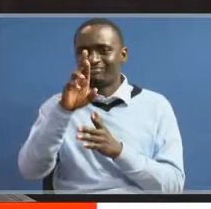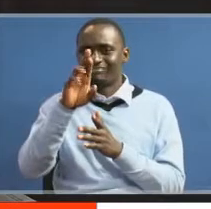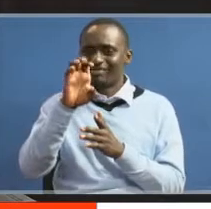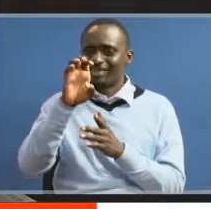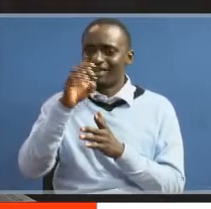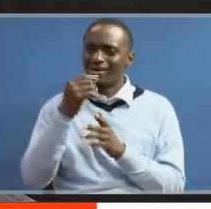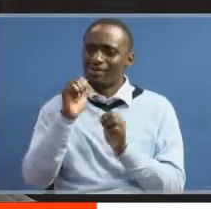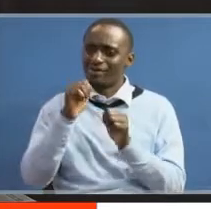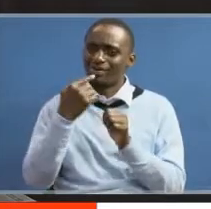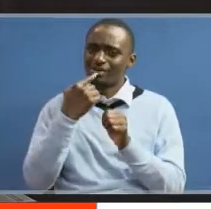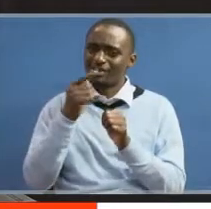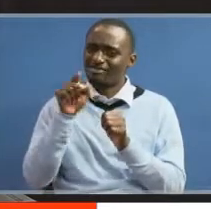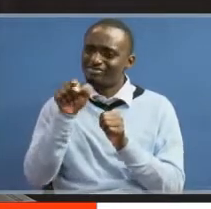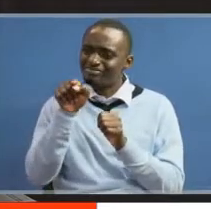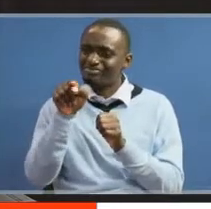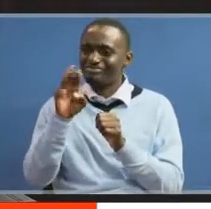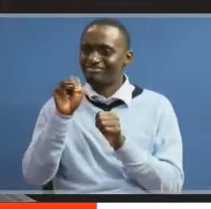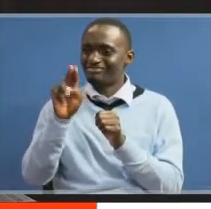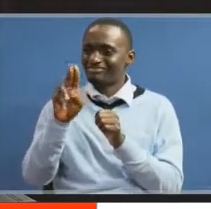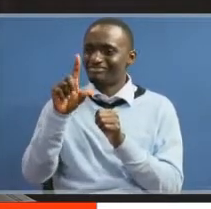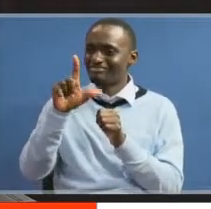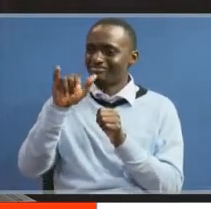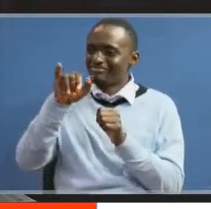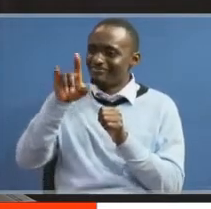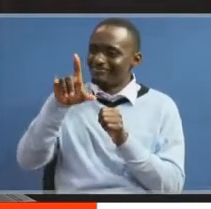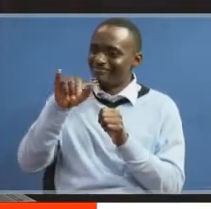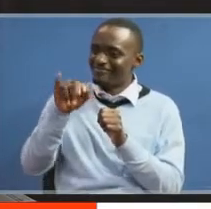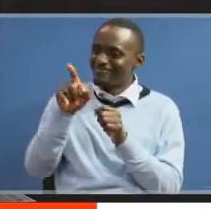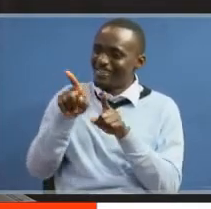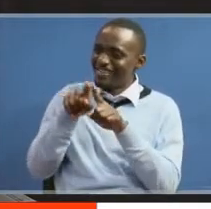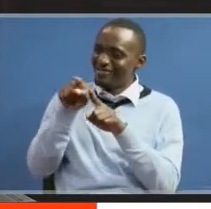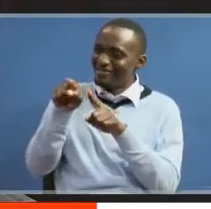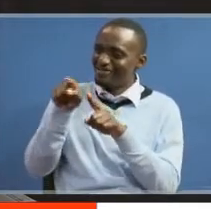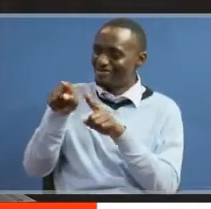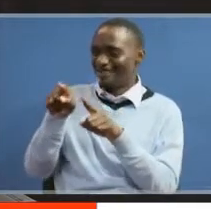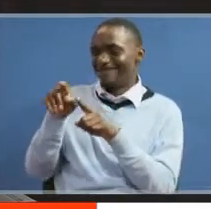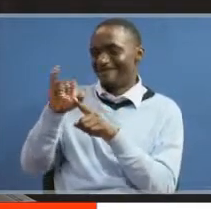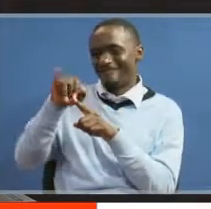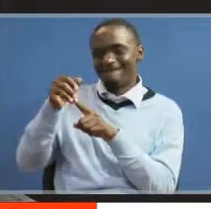us and who was the Jere. So we'd name each other.